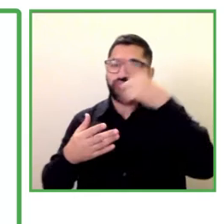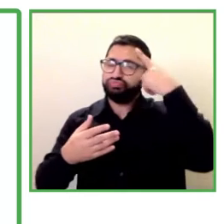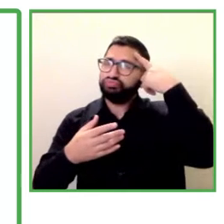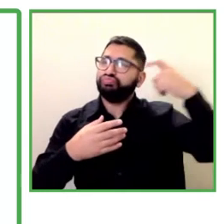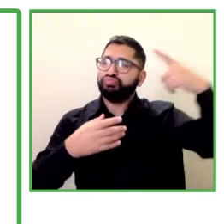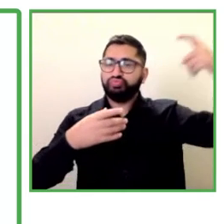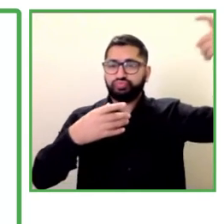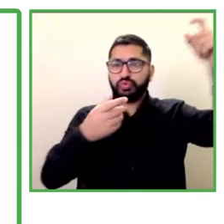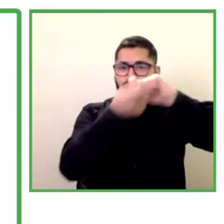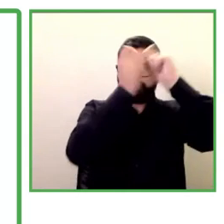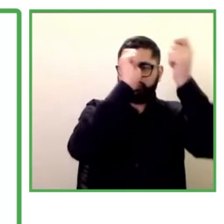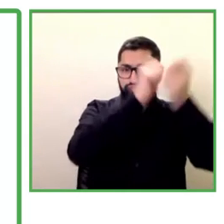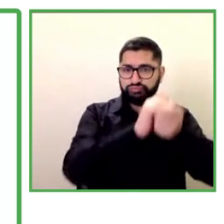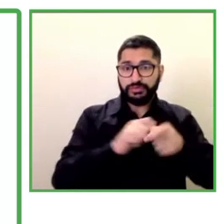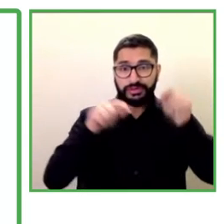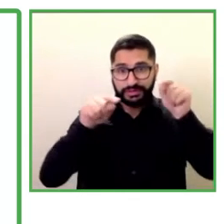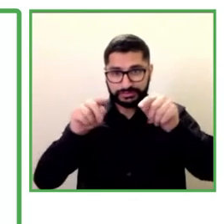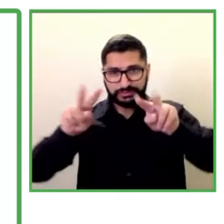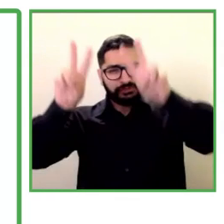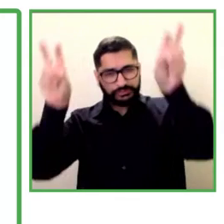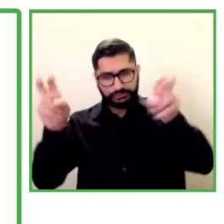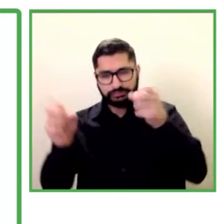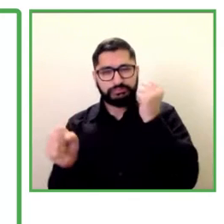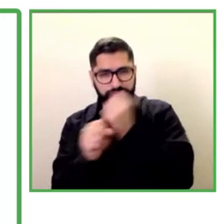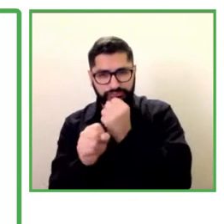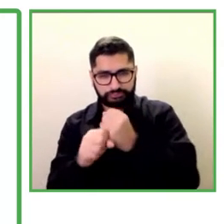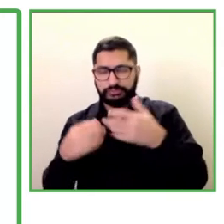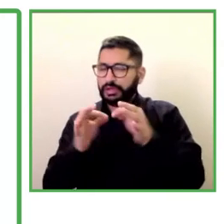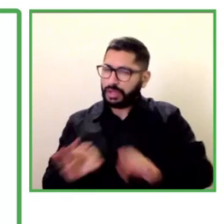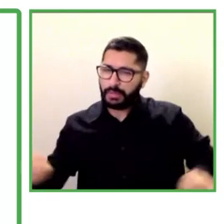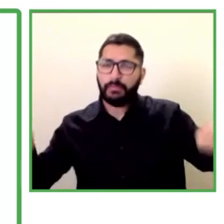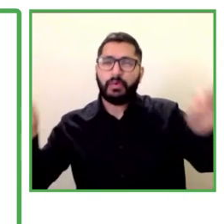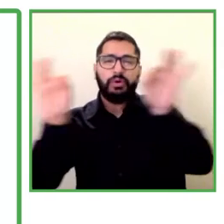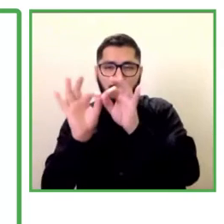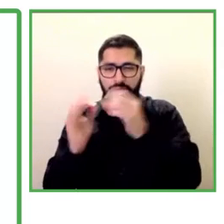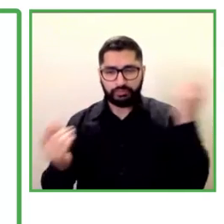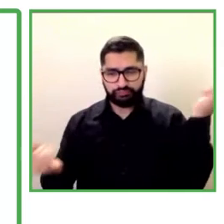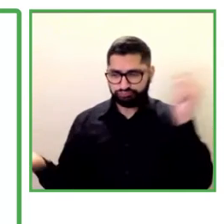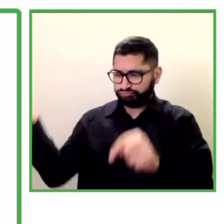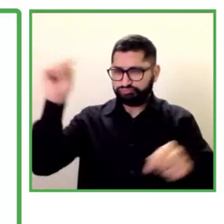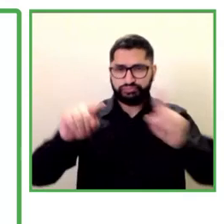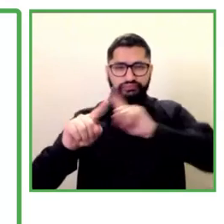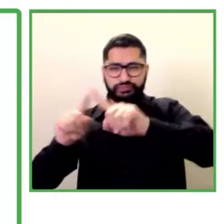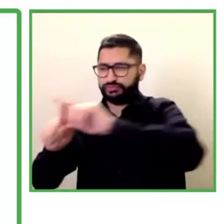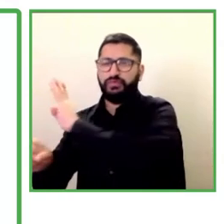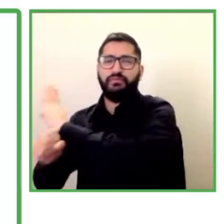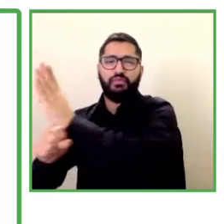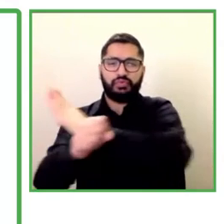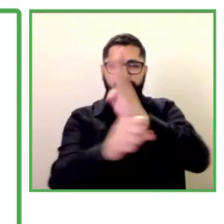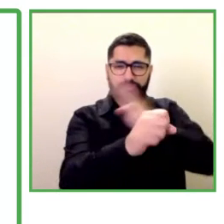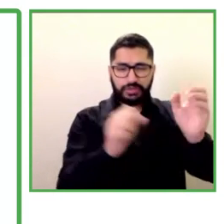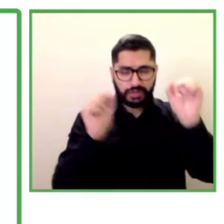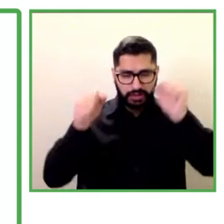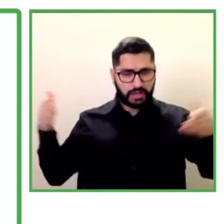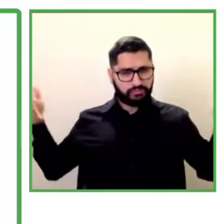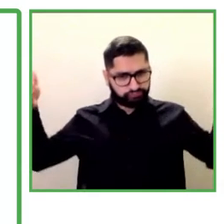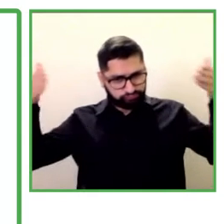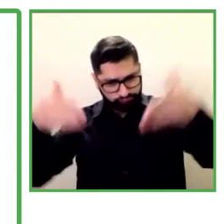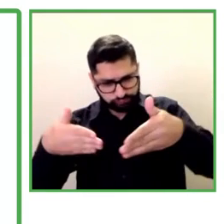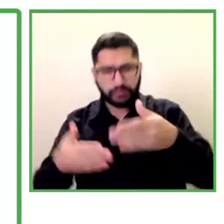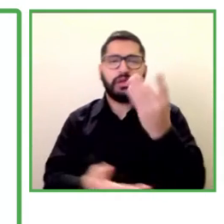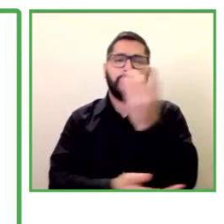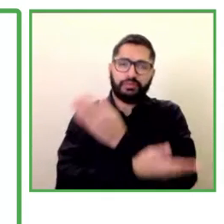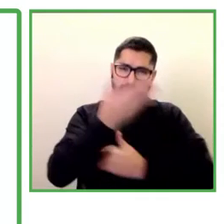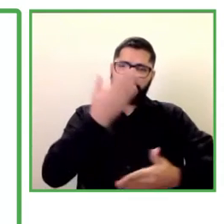dreams. This format of work where companies are involved always puts in the center people with disabilities. This work in